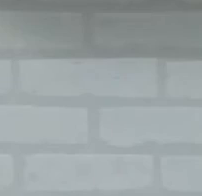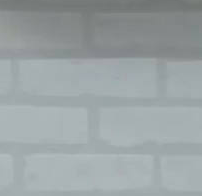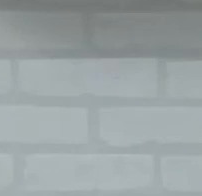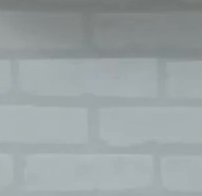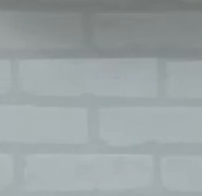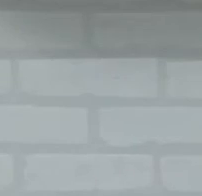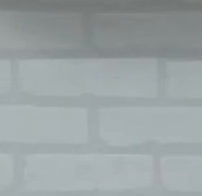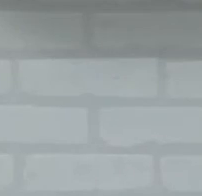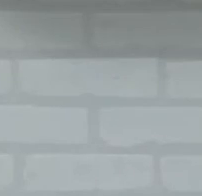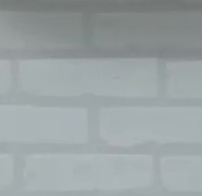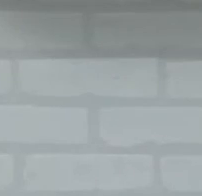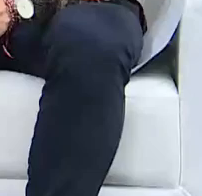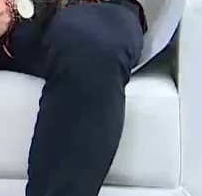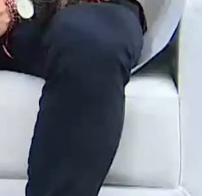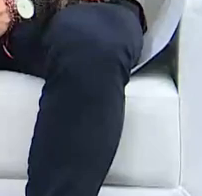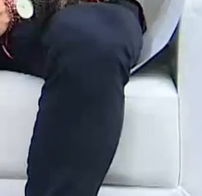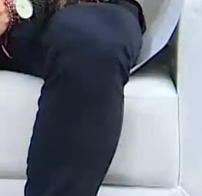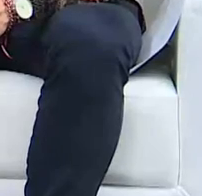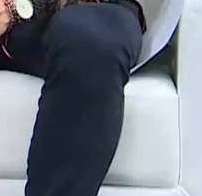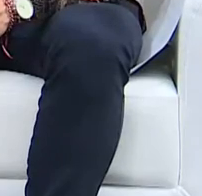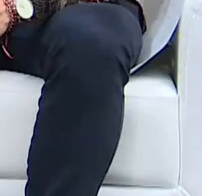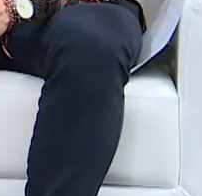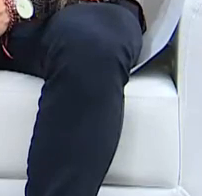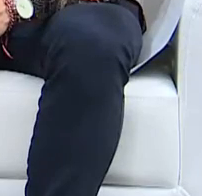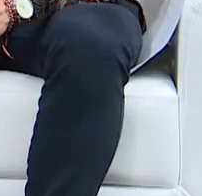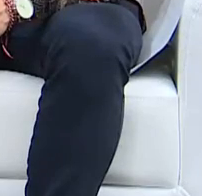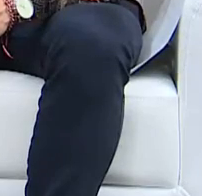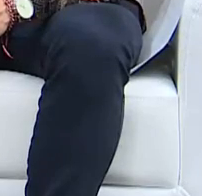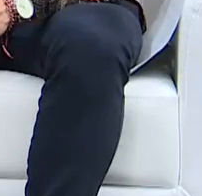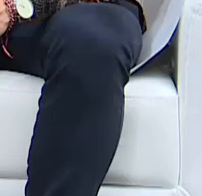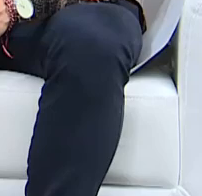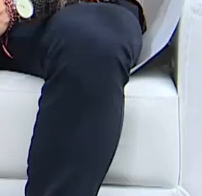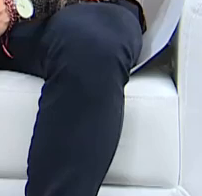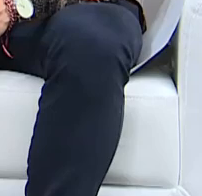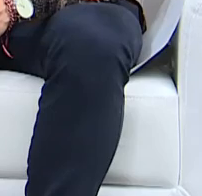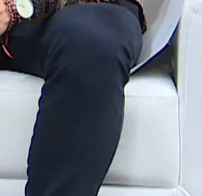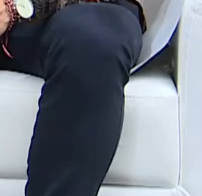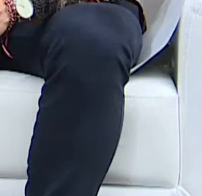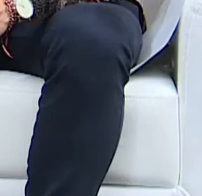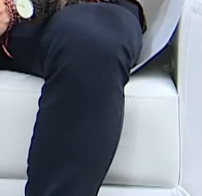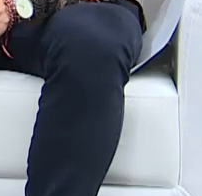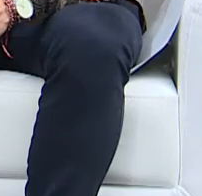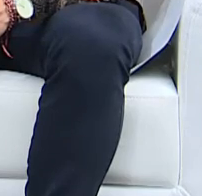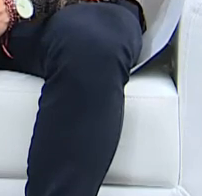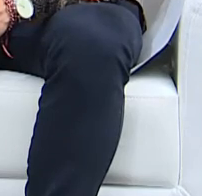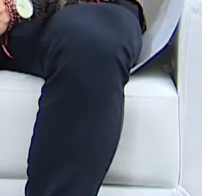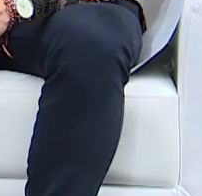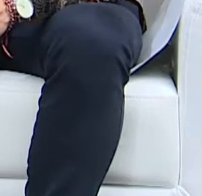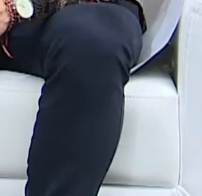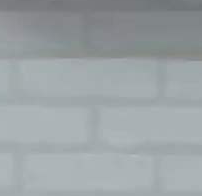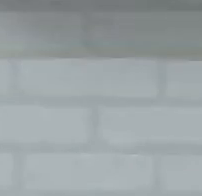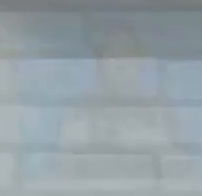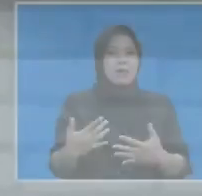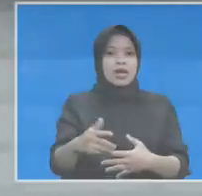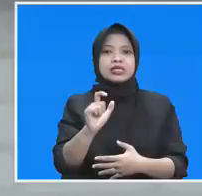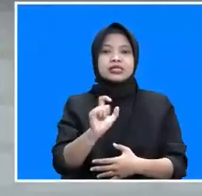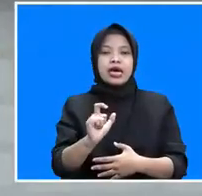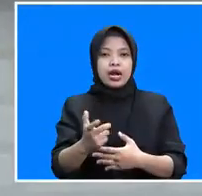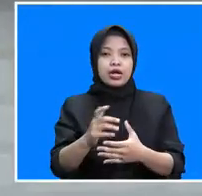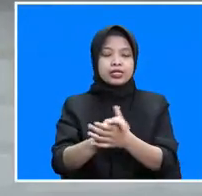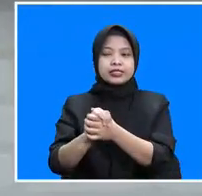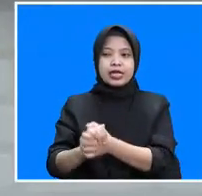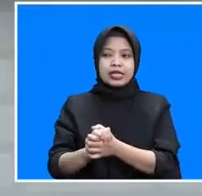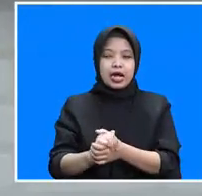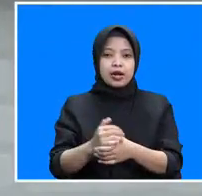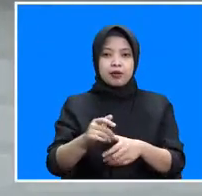math or science and etc., it's more about how we can support students' well-being when they go back to mm.